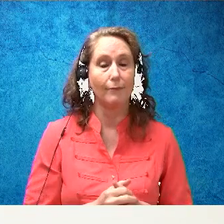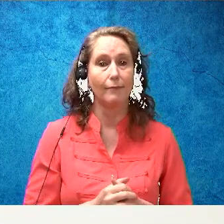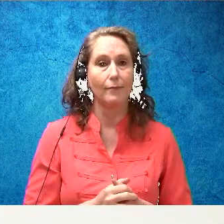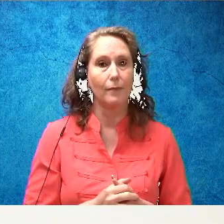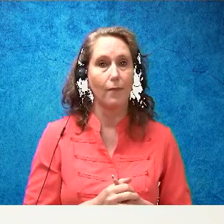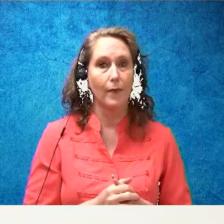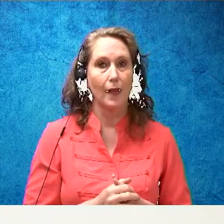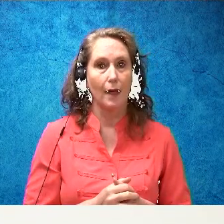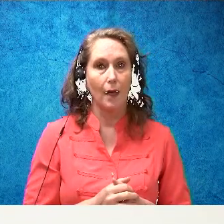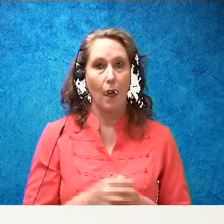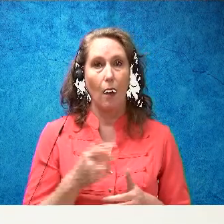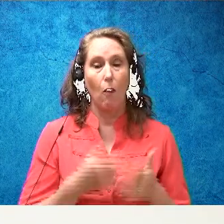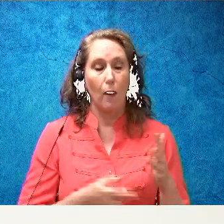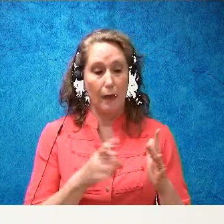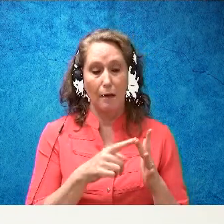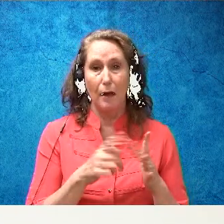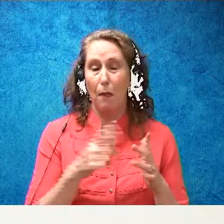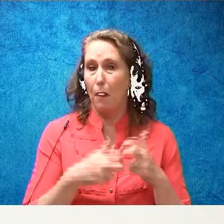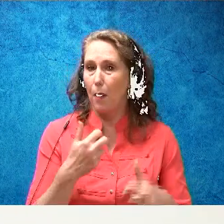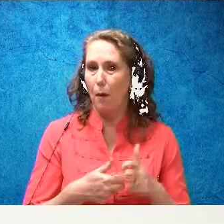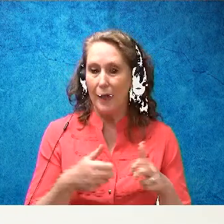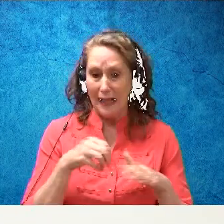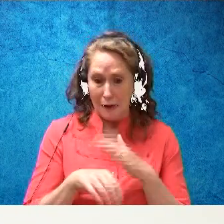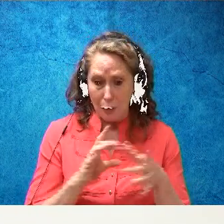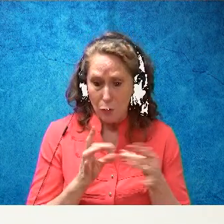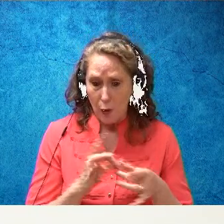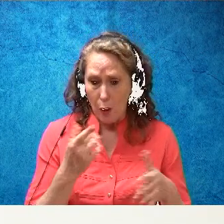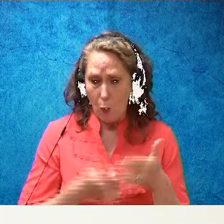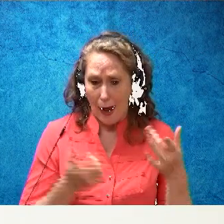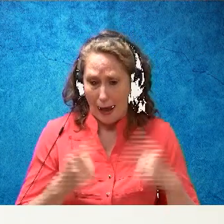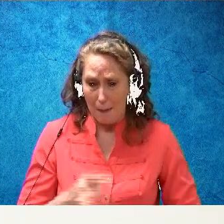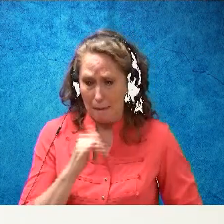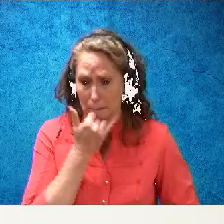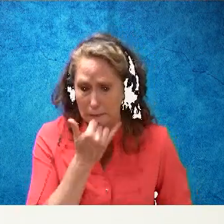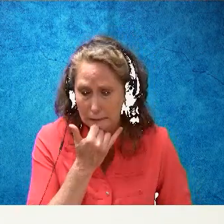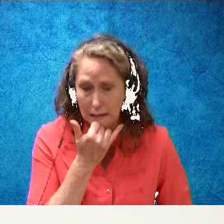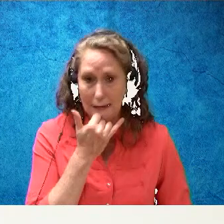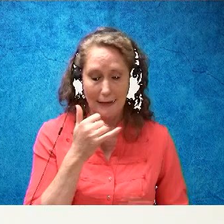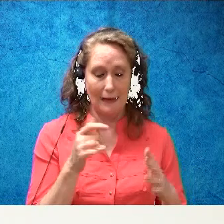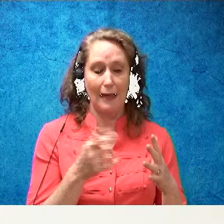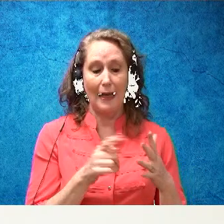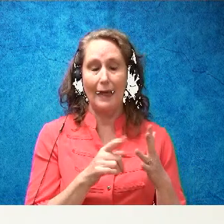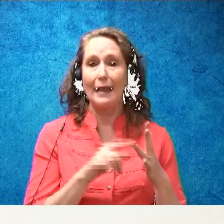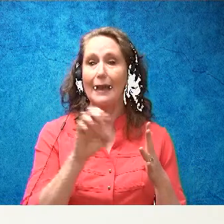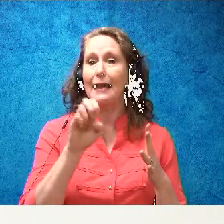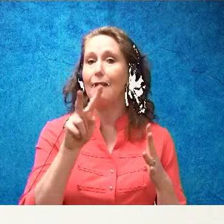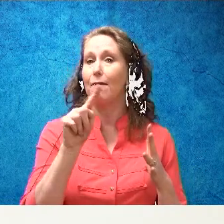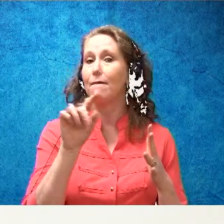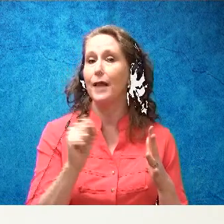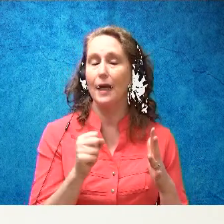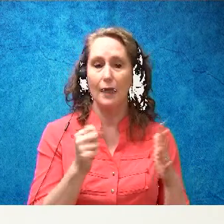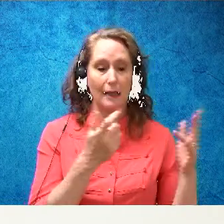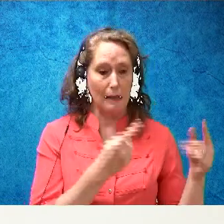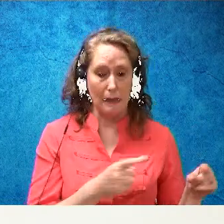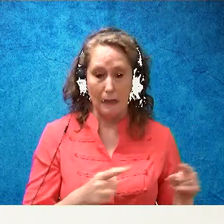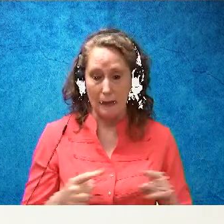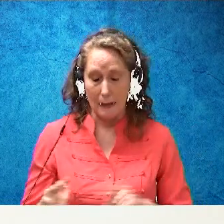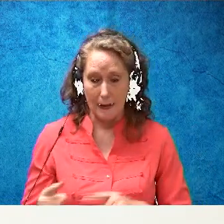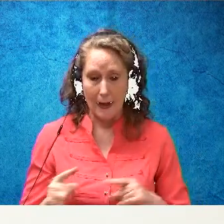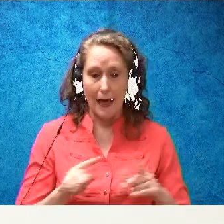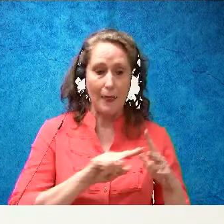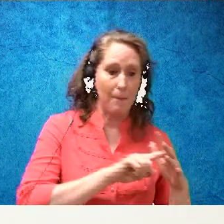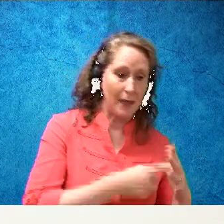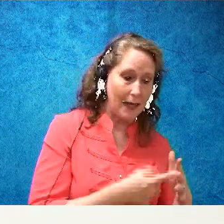which is what went wrong. That's exactly right, okay? Our events, beginning, middle, and